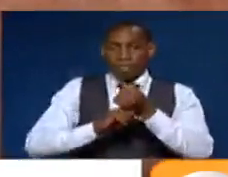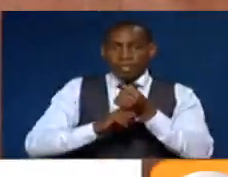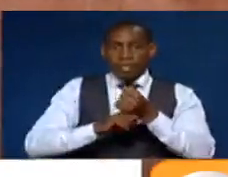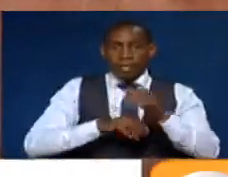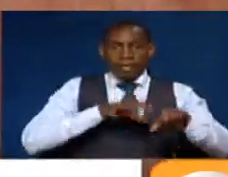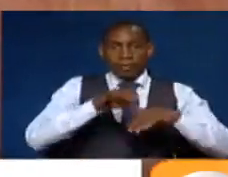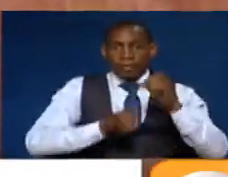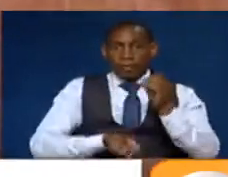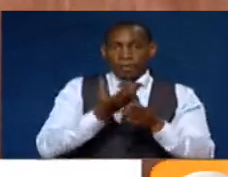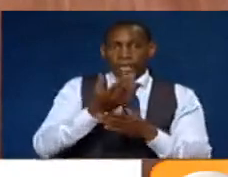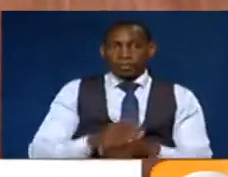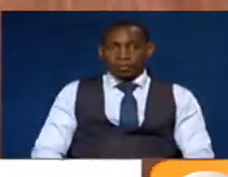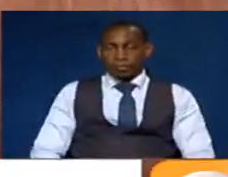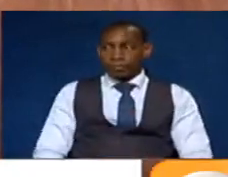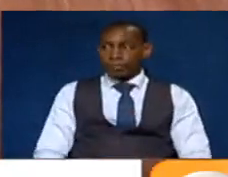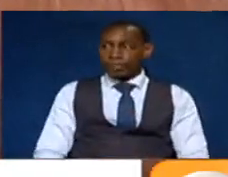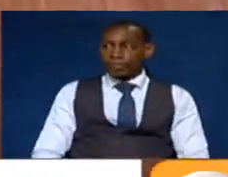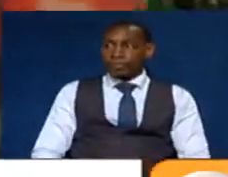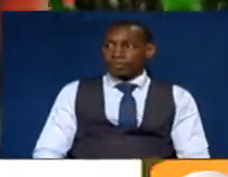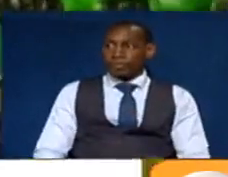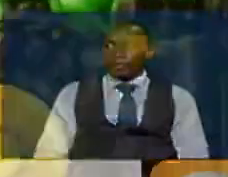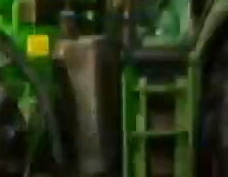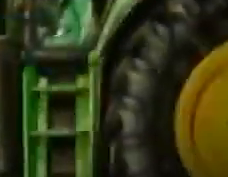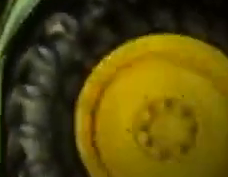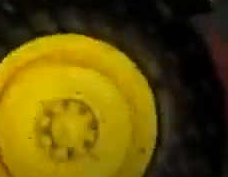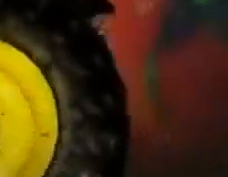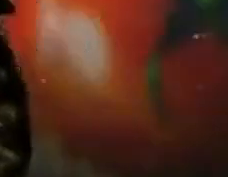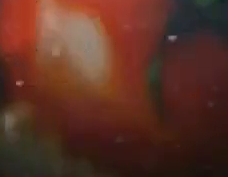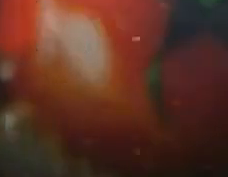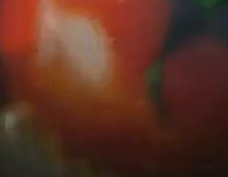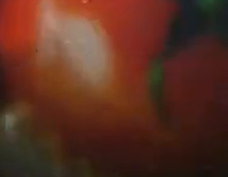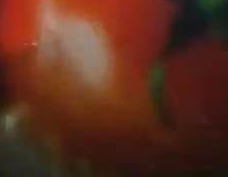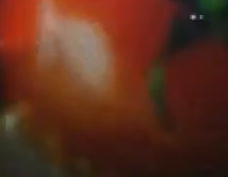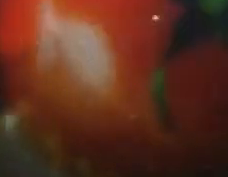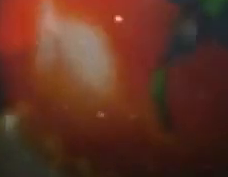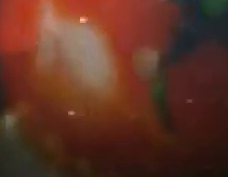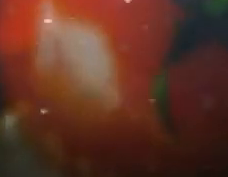cattle production. Dennis Otieno, Smart Farm.